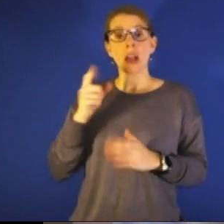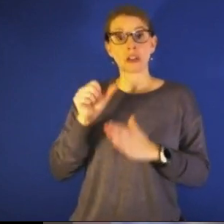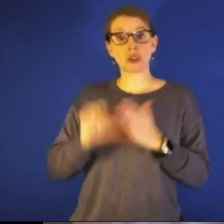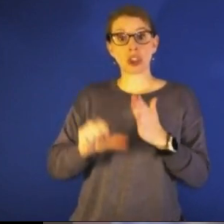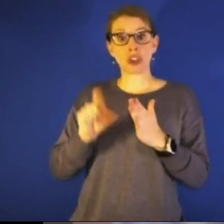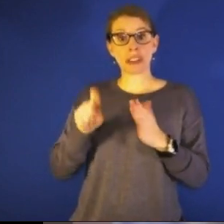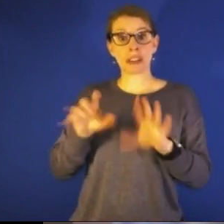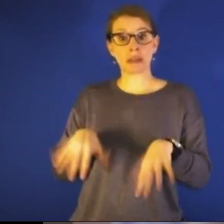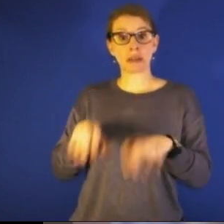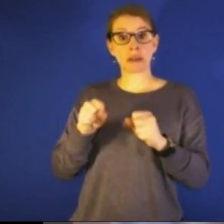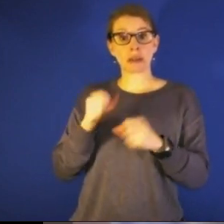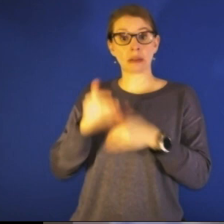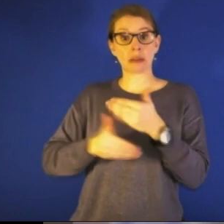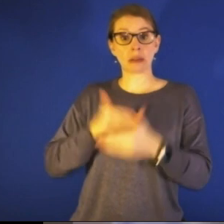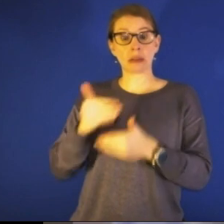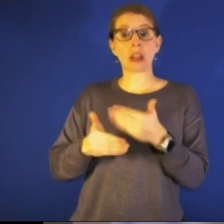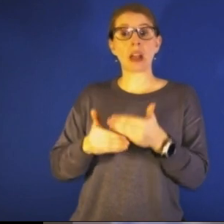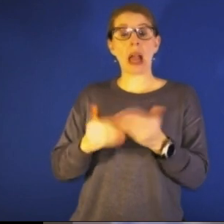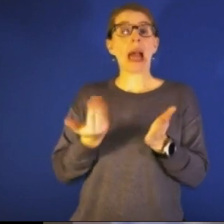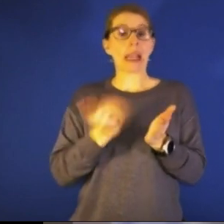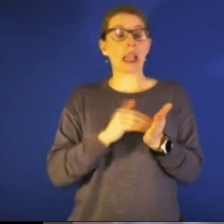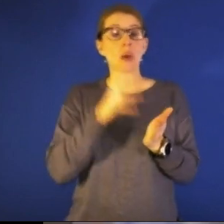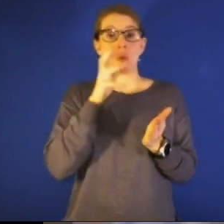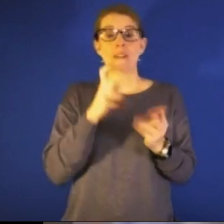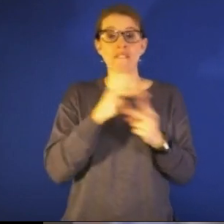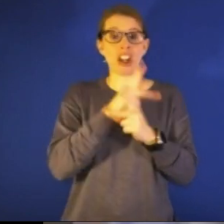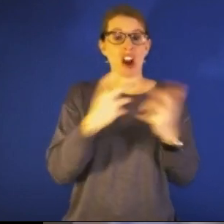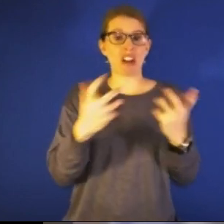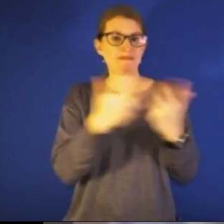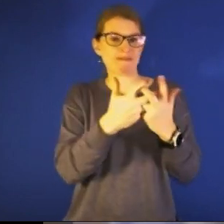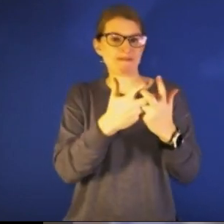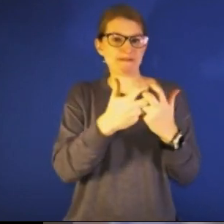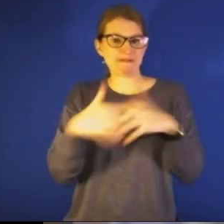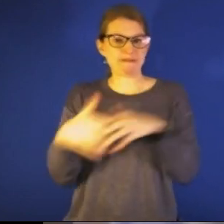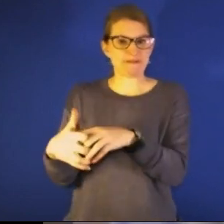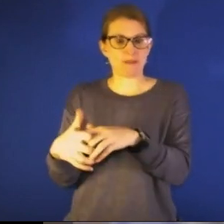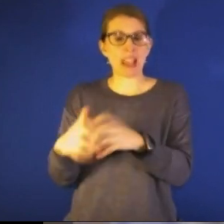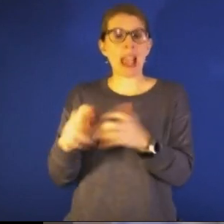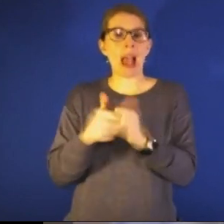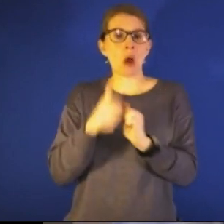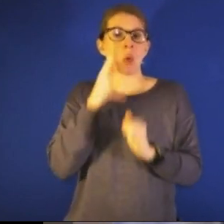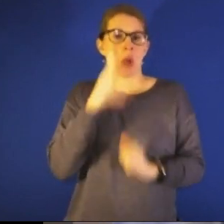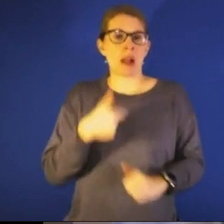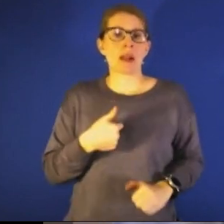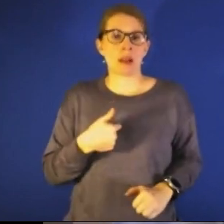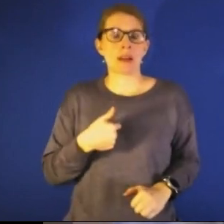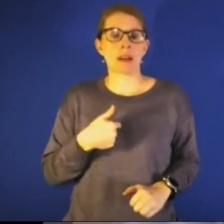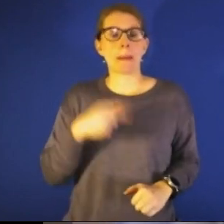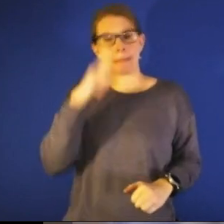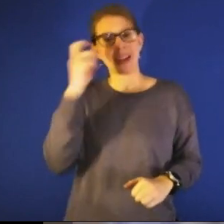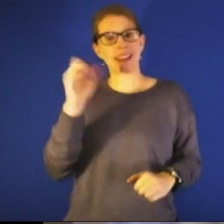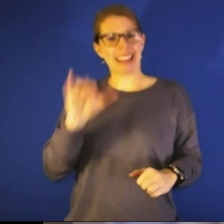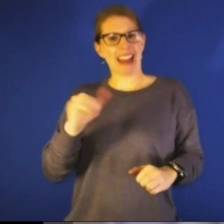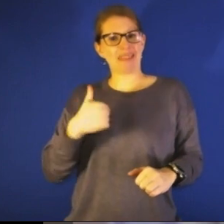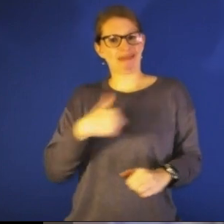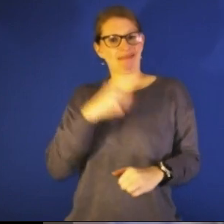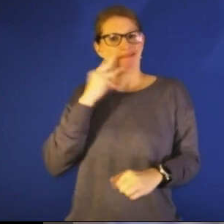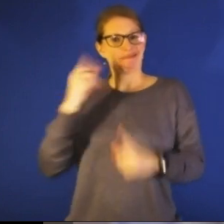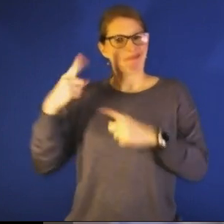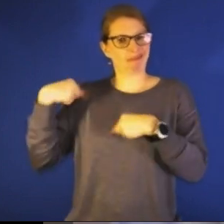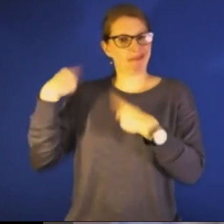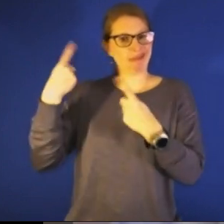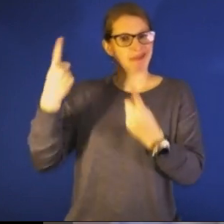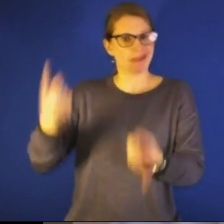done, let me just say again, we will find a way, as you said, Steve, and because that's what we've been doing, and